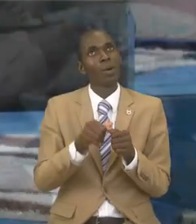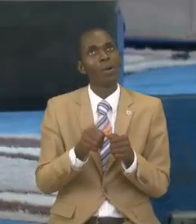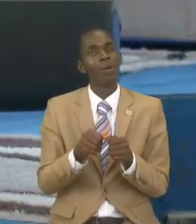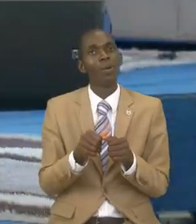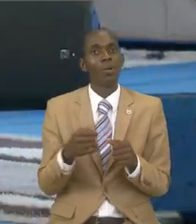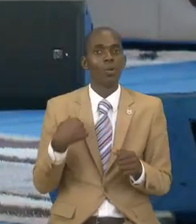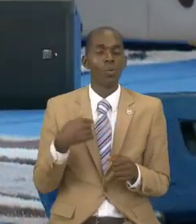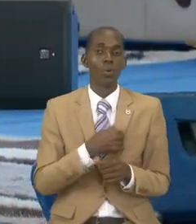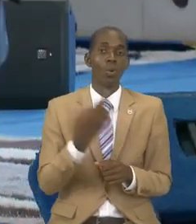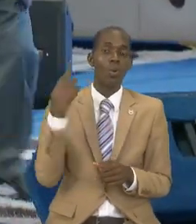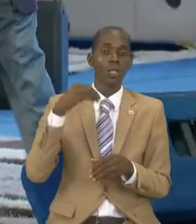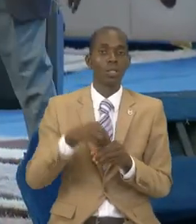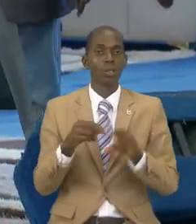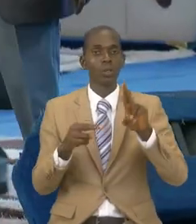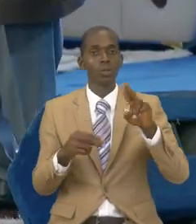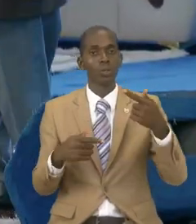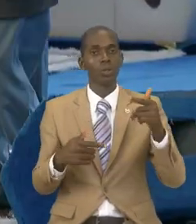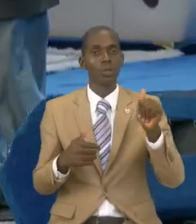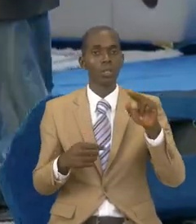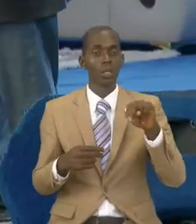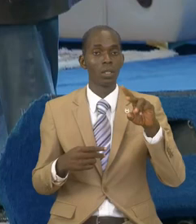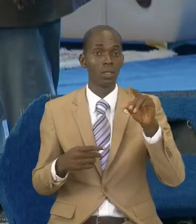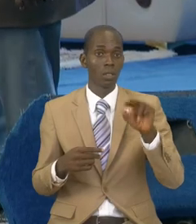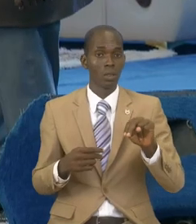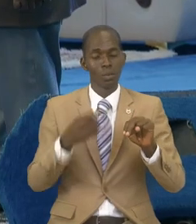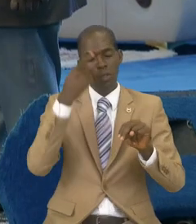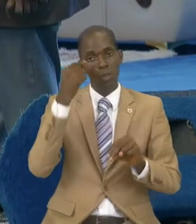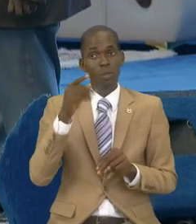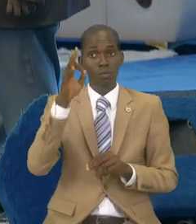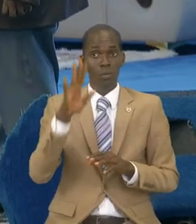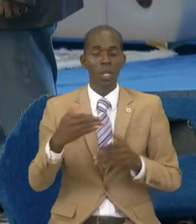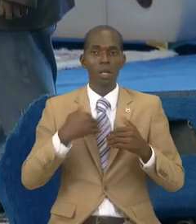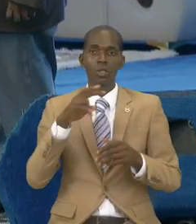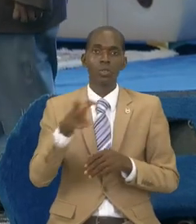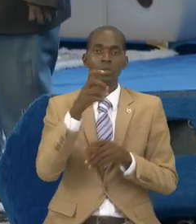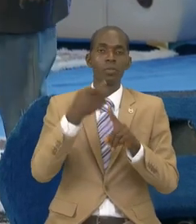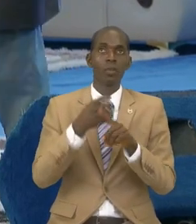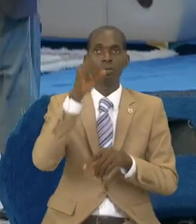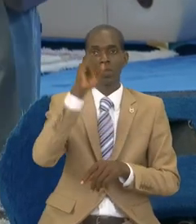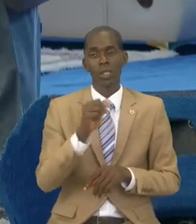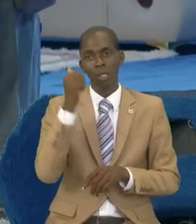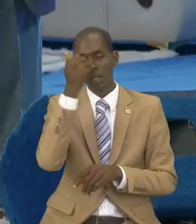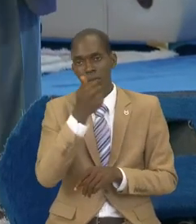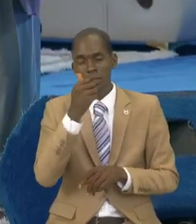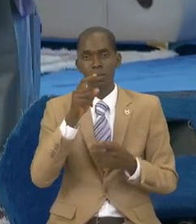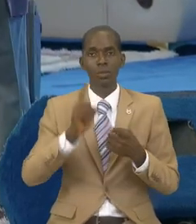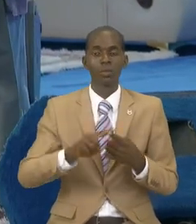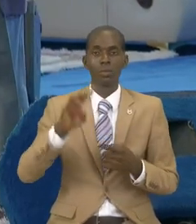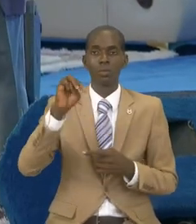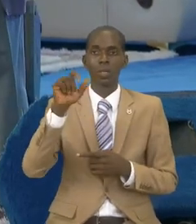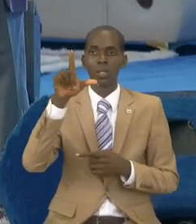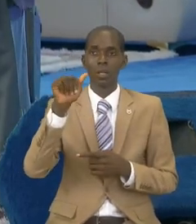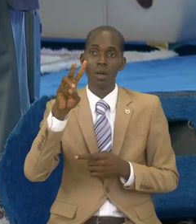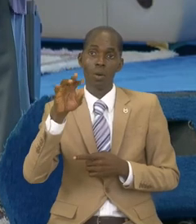Uganda, because I'd been going from South Africa to Zambia to Malawi before we got to